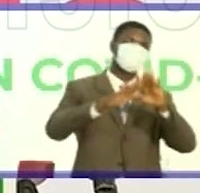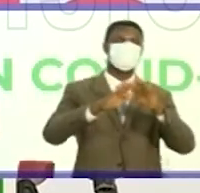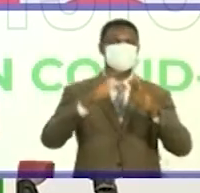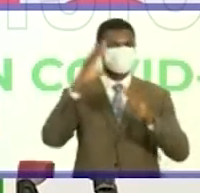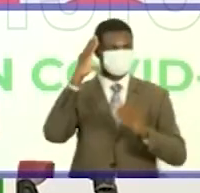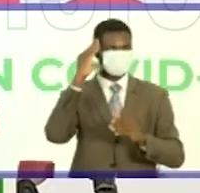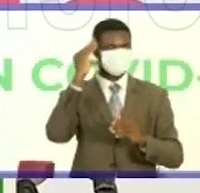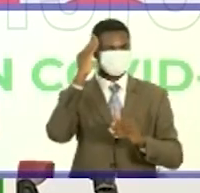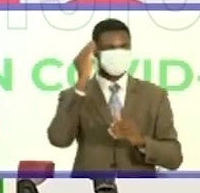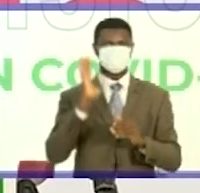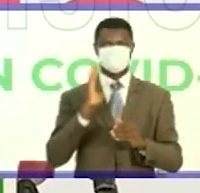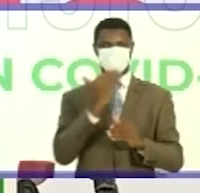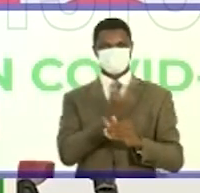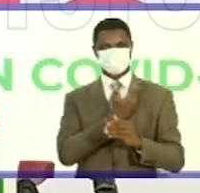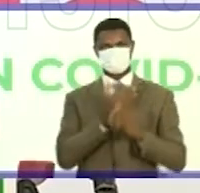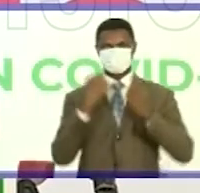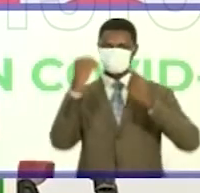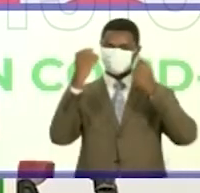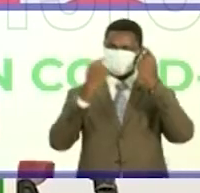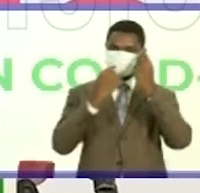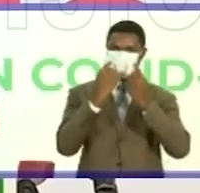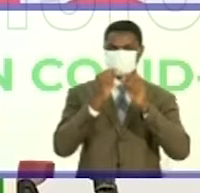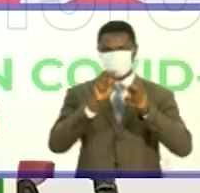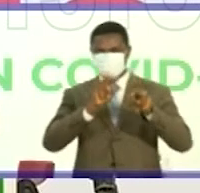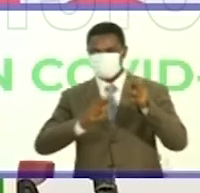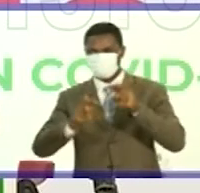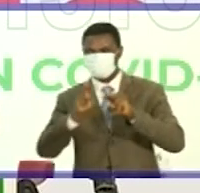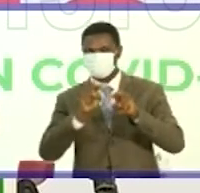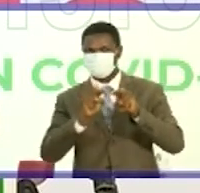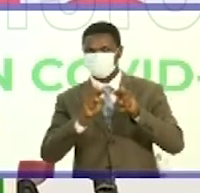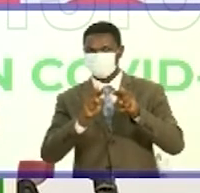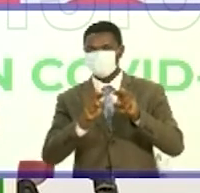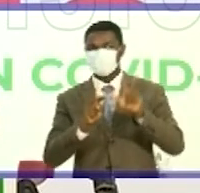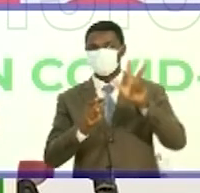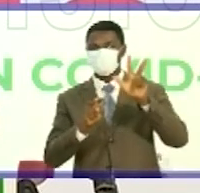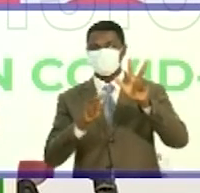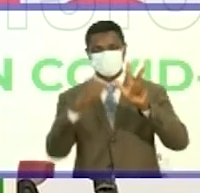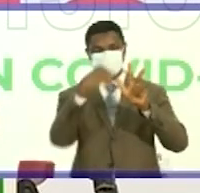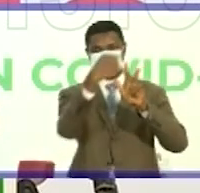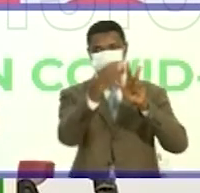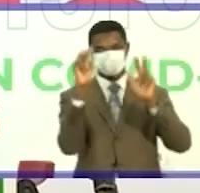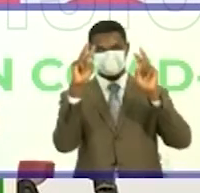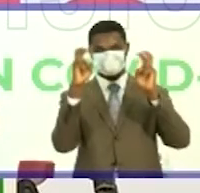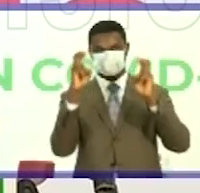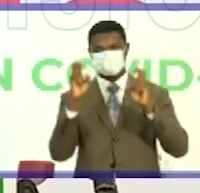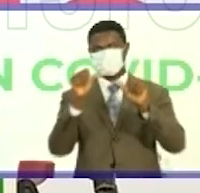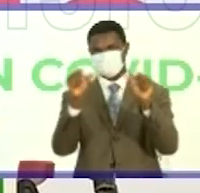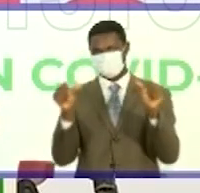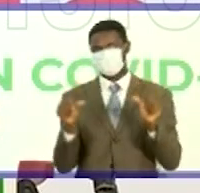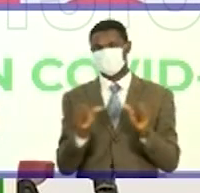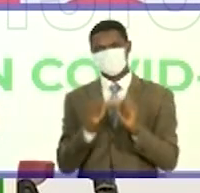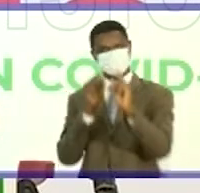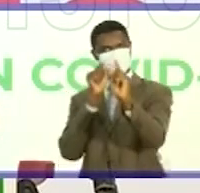Our considerations were also guided by 3 thematic areas, namely